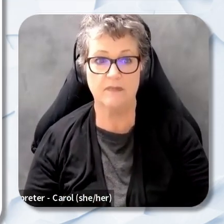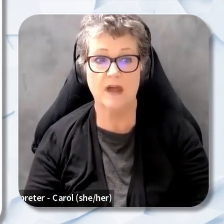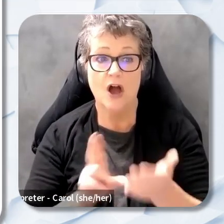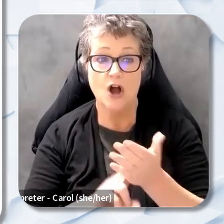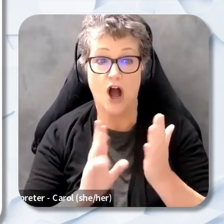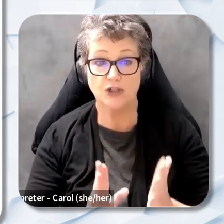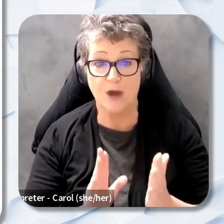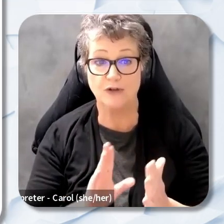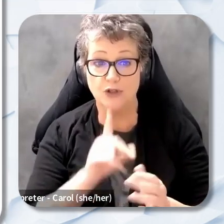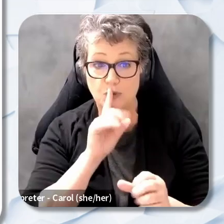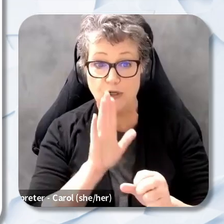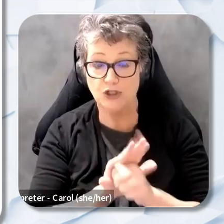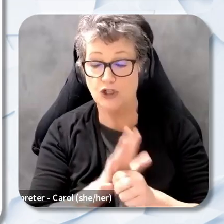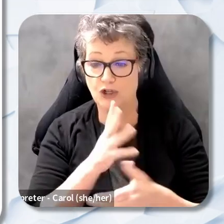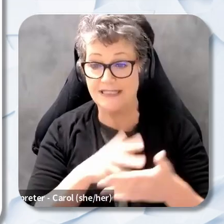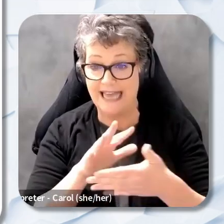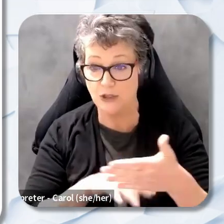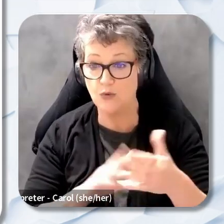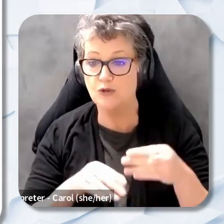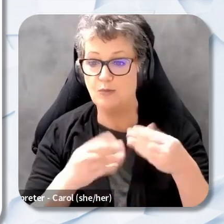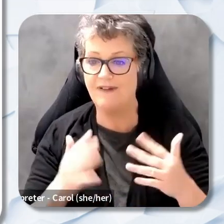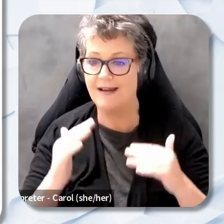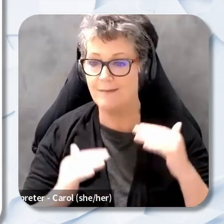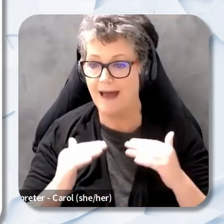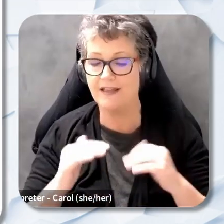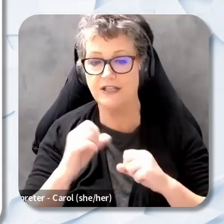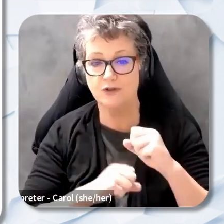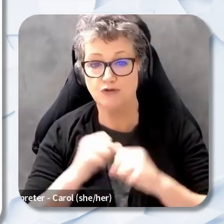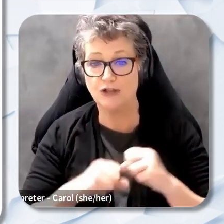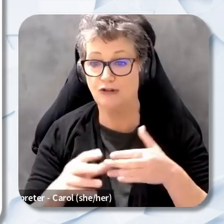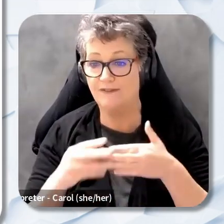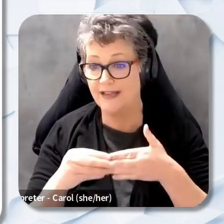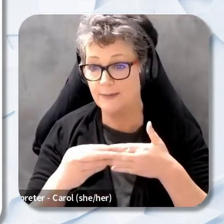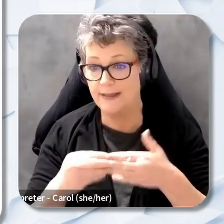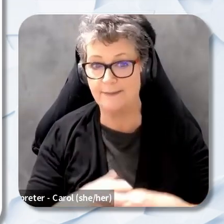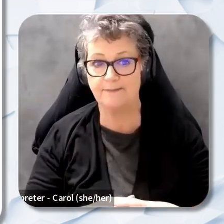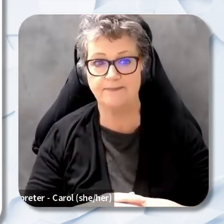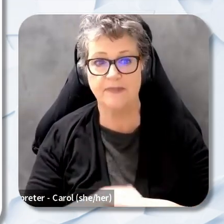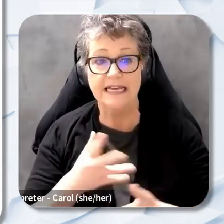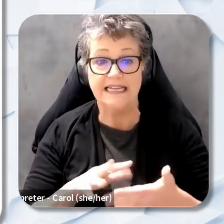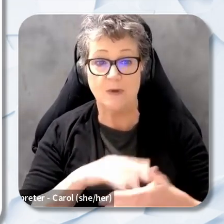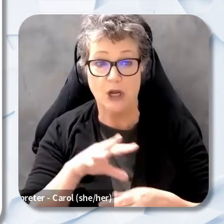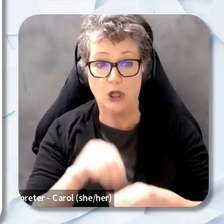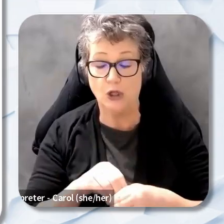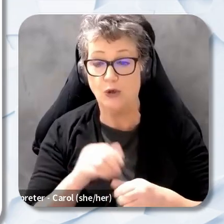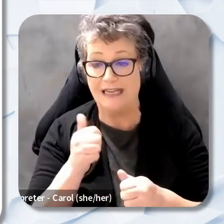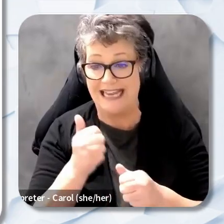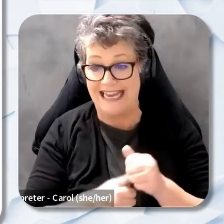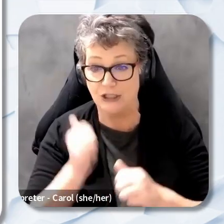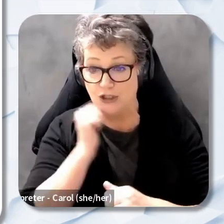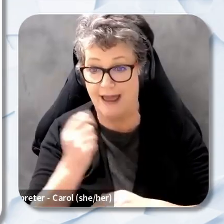Contractors are to ensure schedules provide a balance of structure and flexibility. The schedule must include the following each